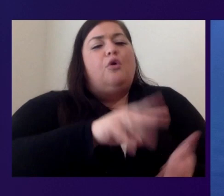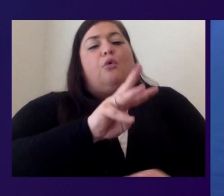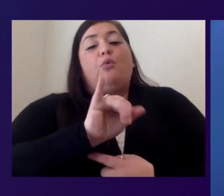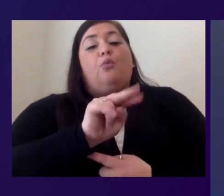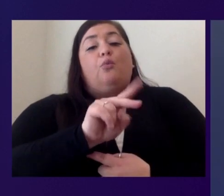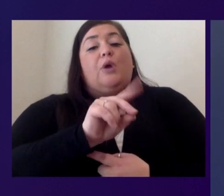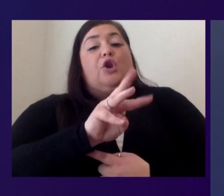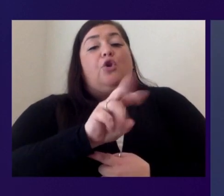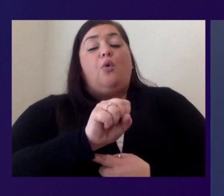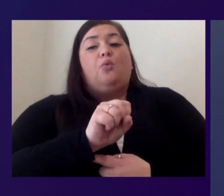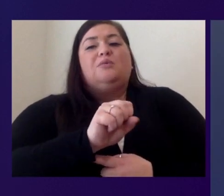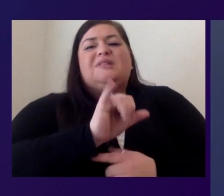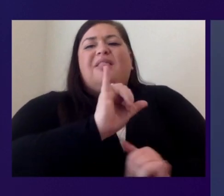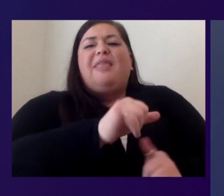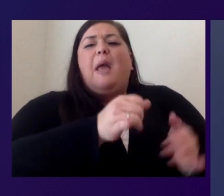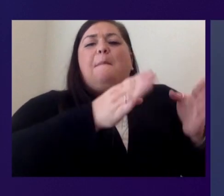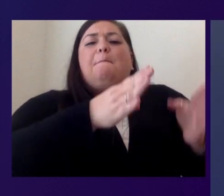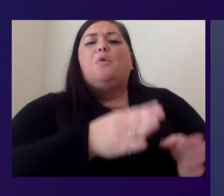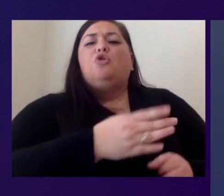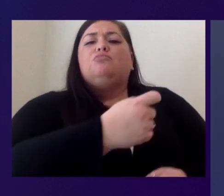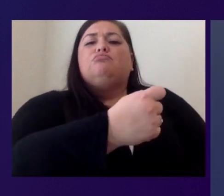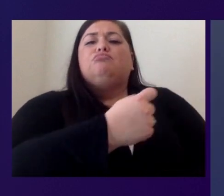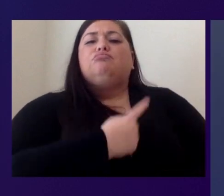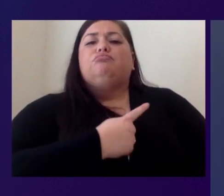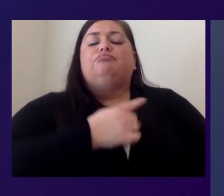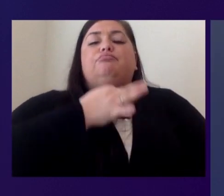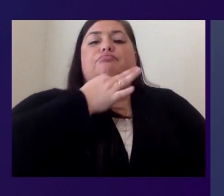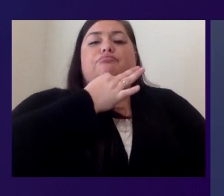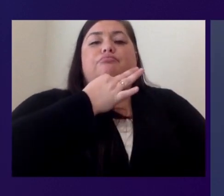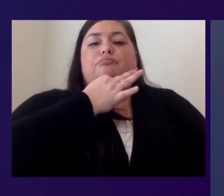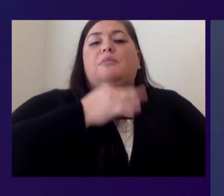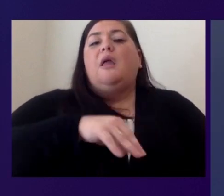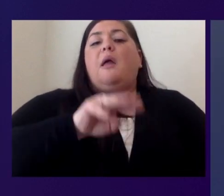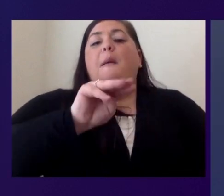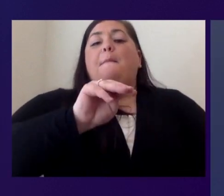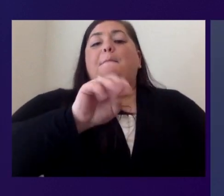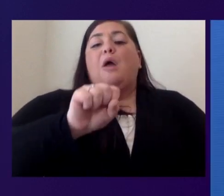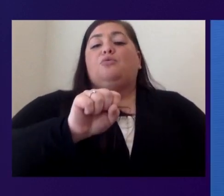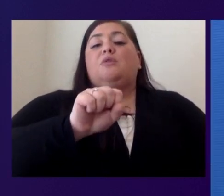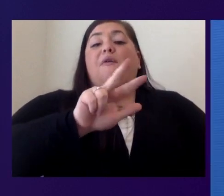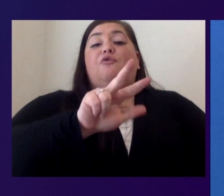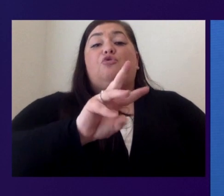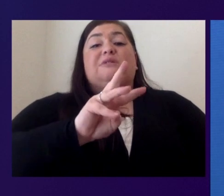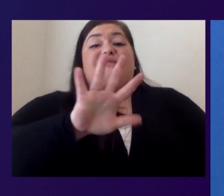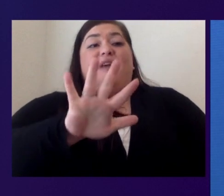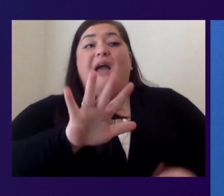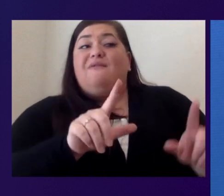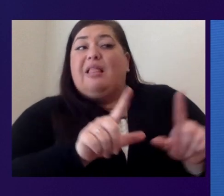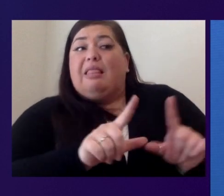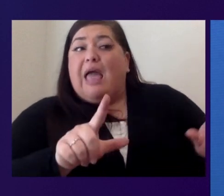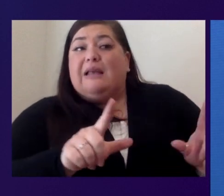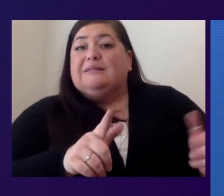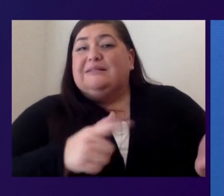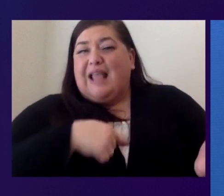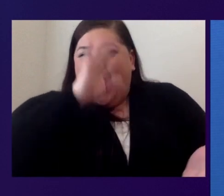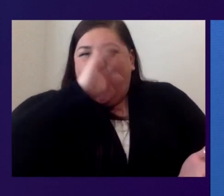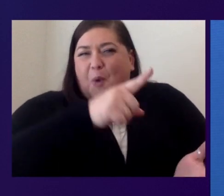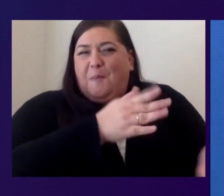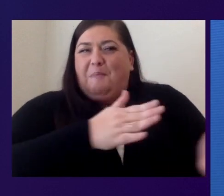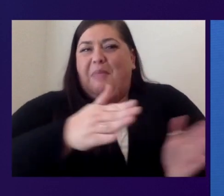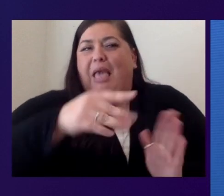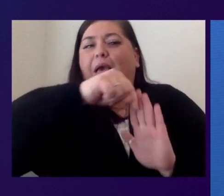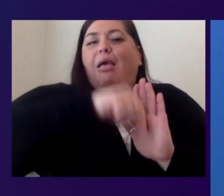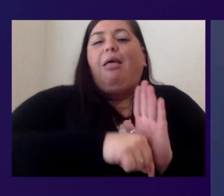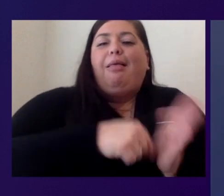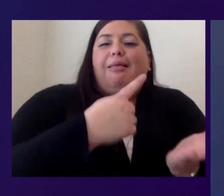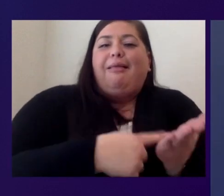Person in chat is wondering about Microsoft 365 licensing. Ah, I see. I know you're going to talk about that, so maybe